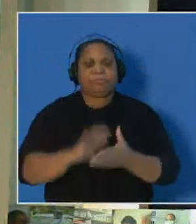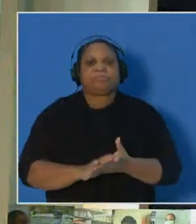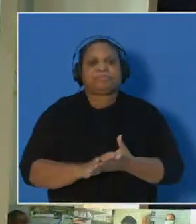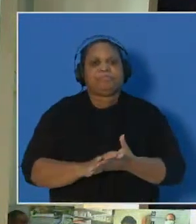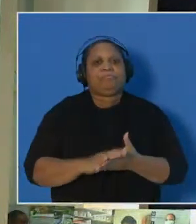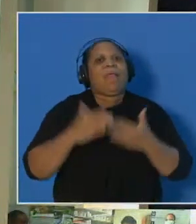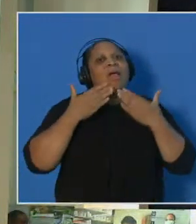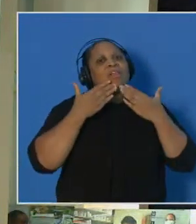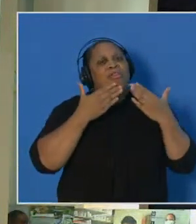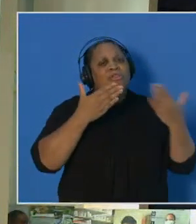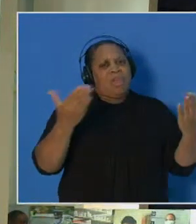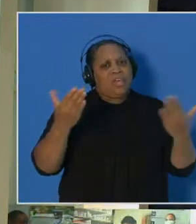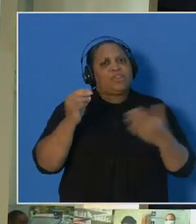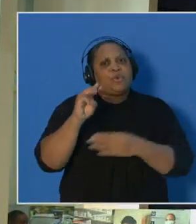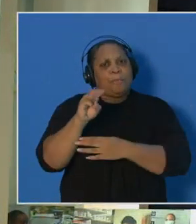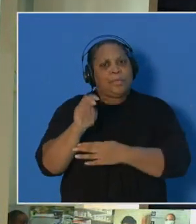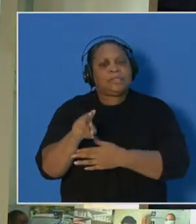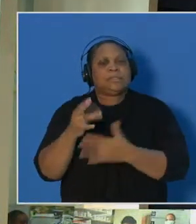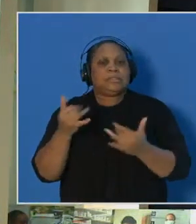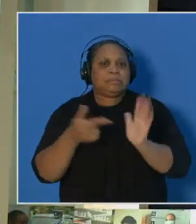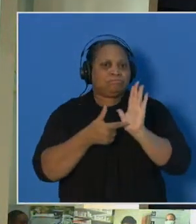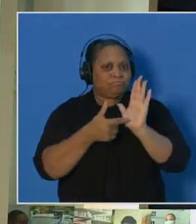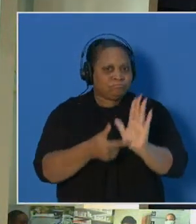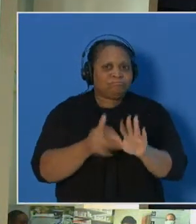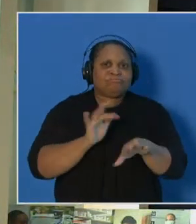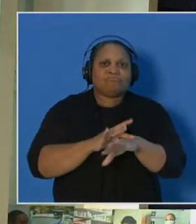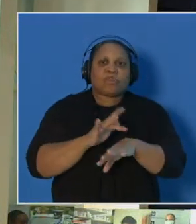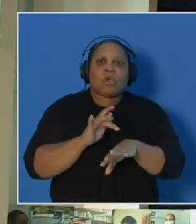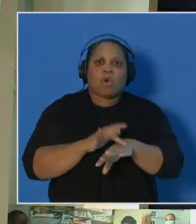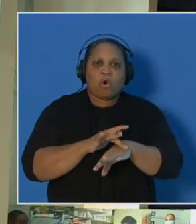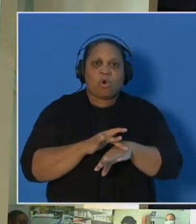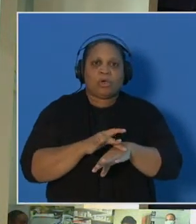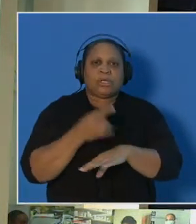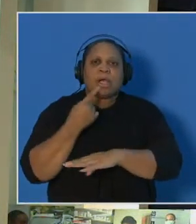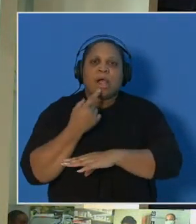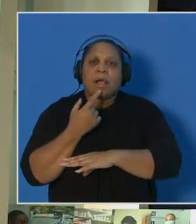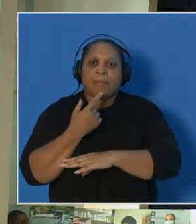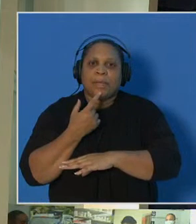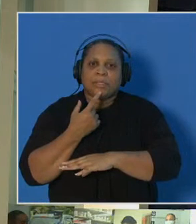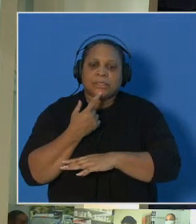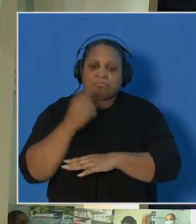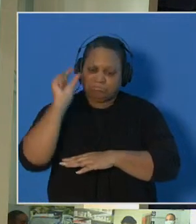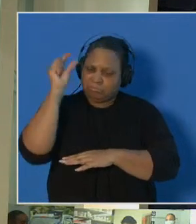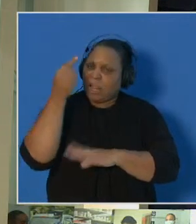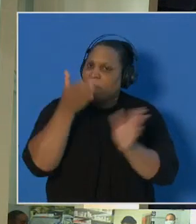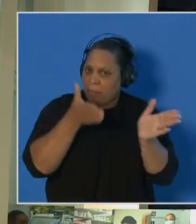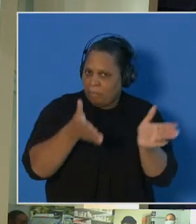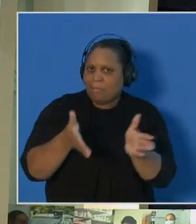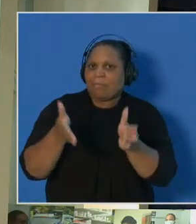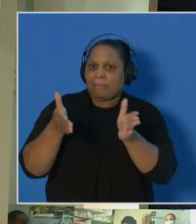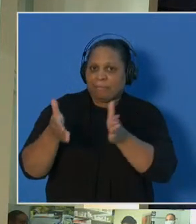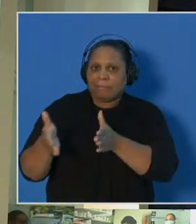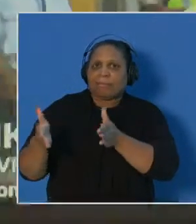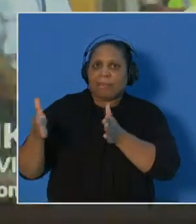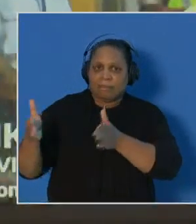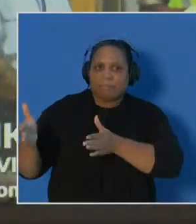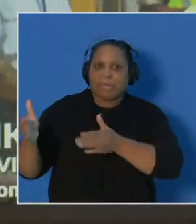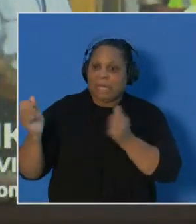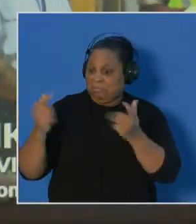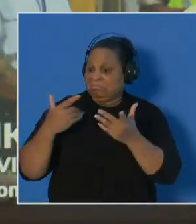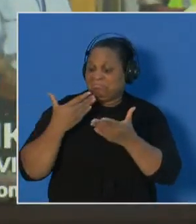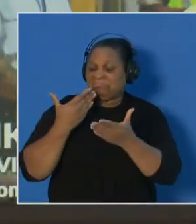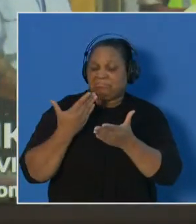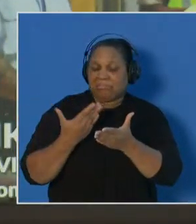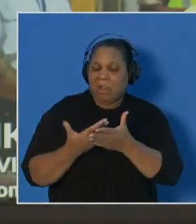very much, Minister. As I indicated in my earlier comments, the government is planning on, if all things go